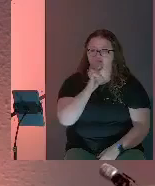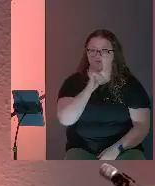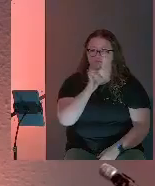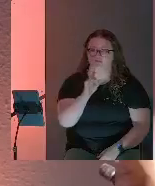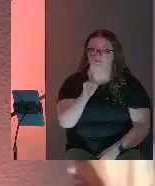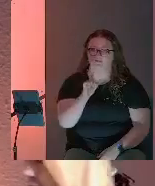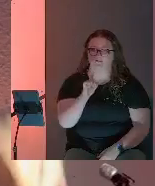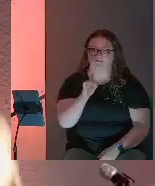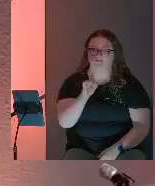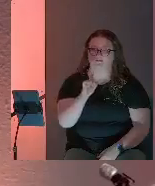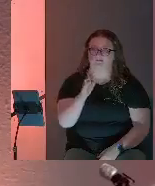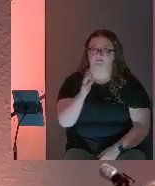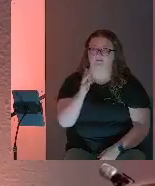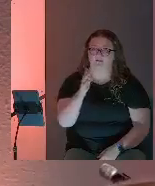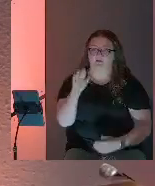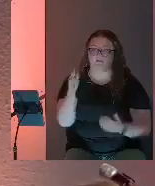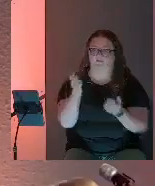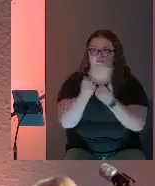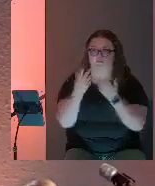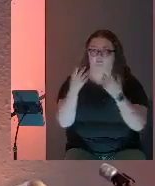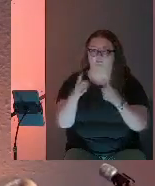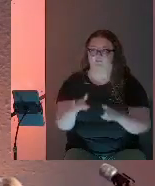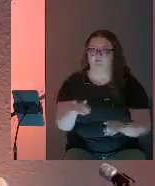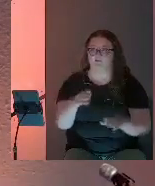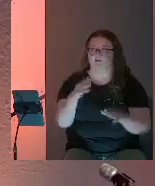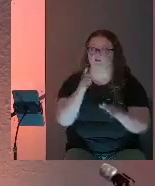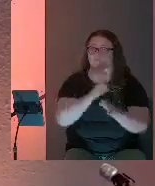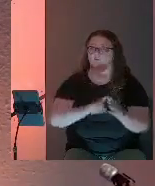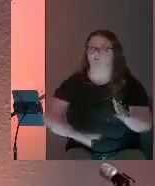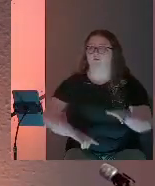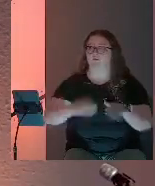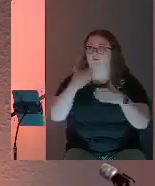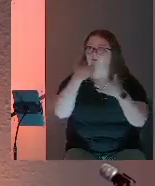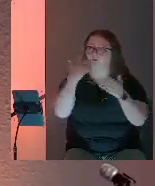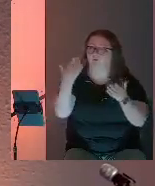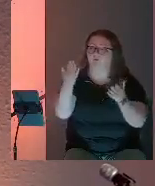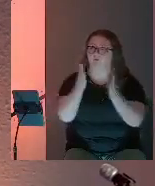corporately. And Lord, I thank you and I praise you for,